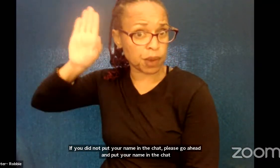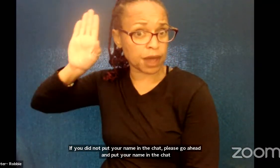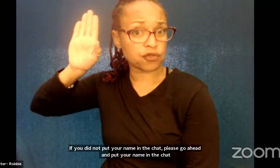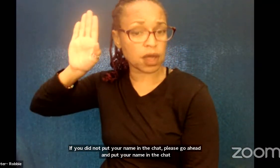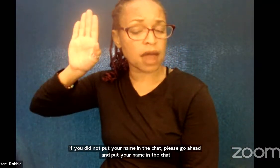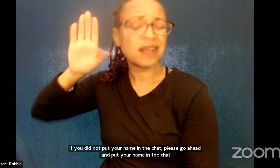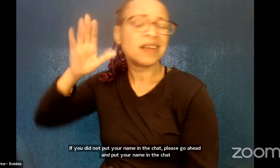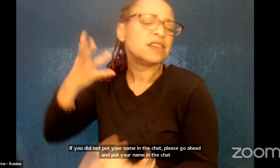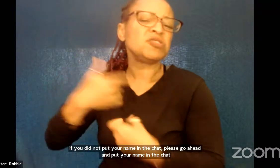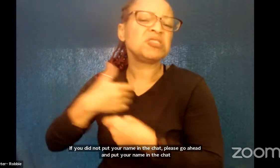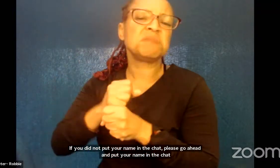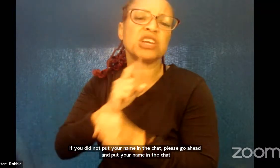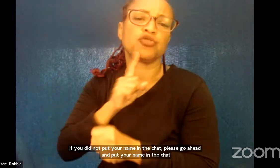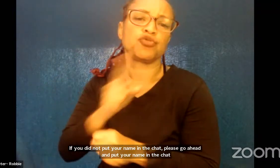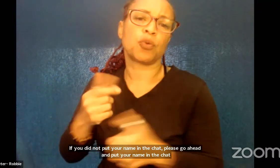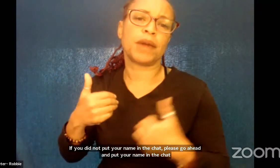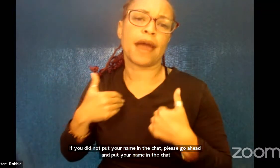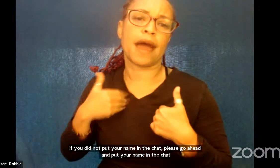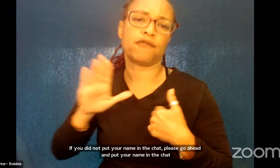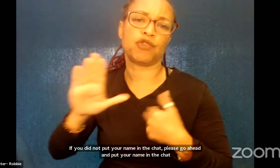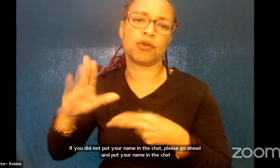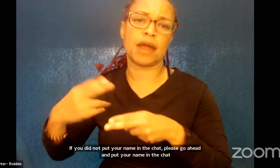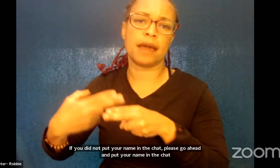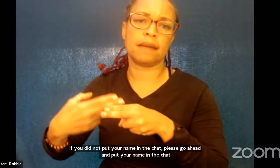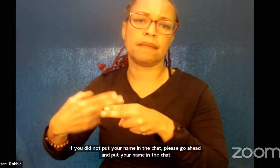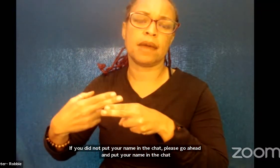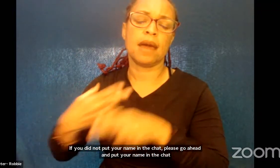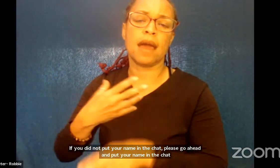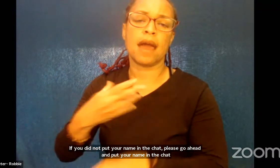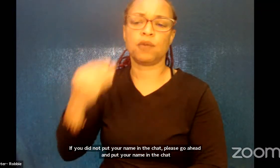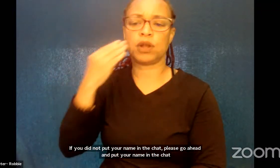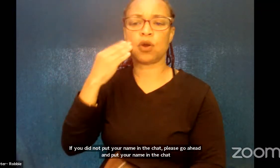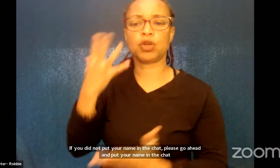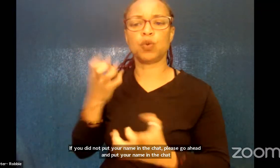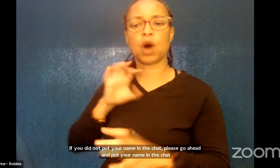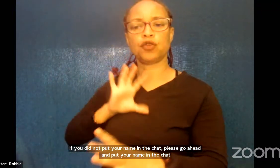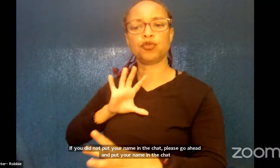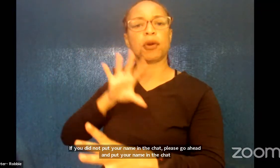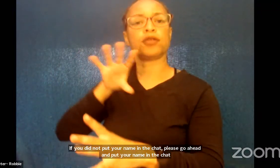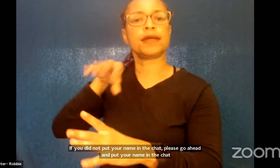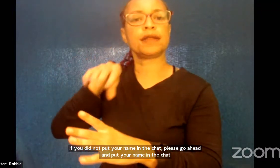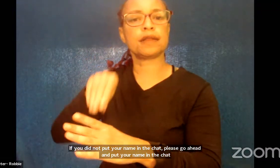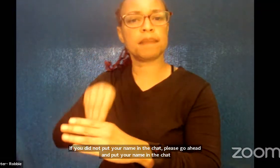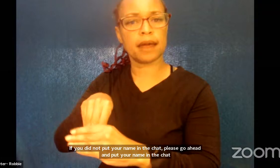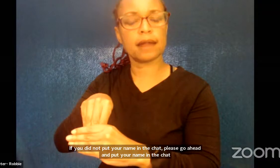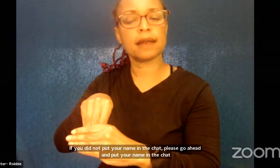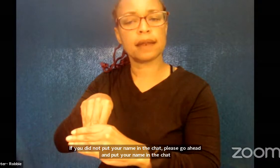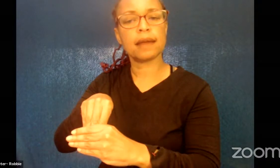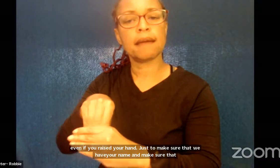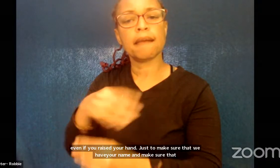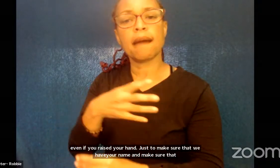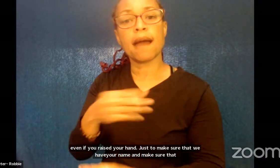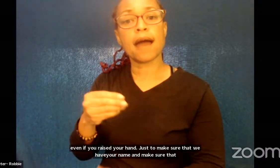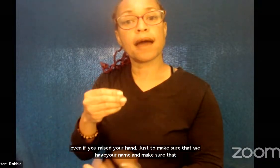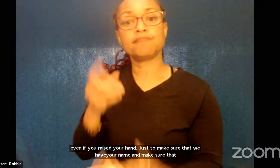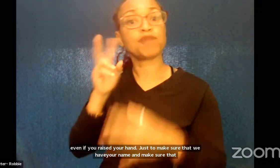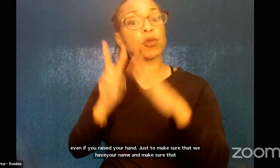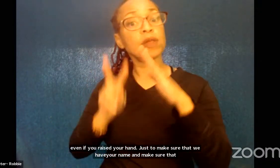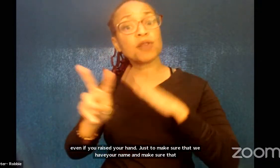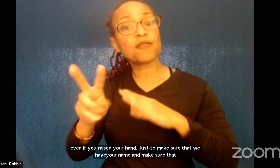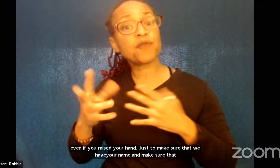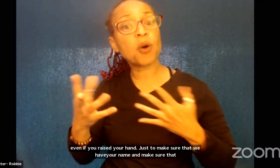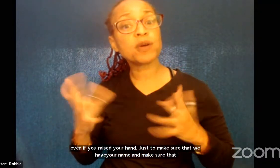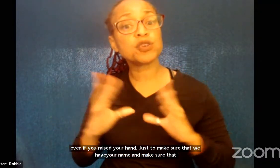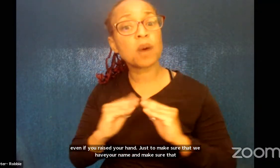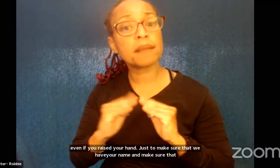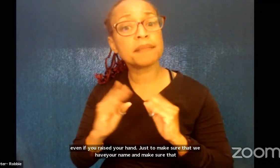sure that we have your name and that we know that you want to participate. And we look forward to our